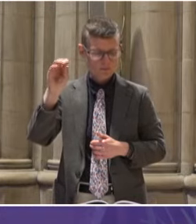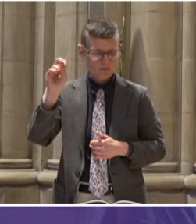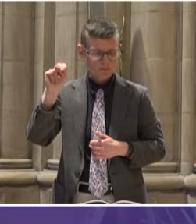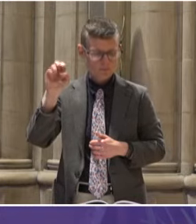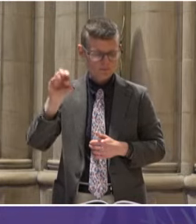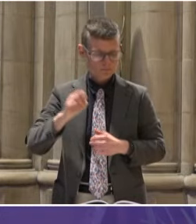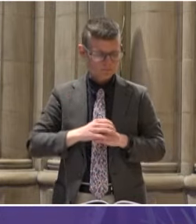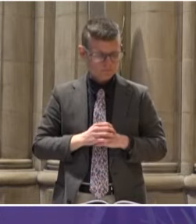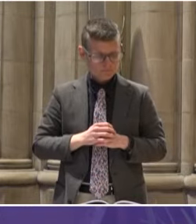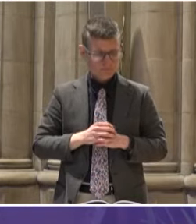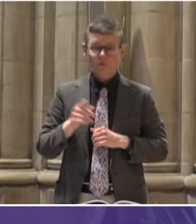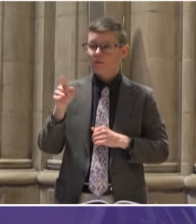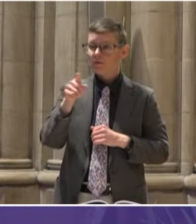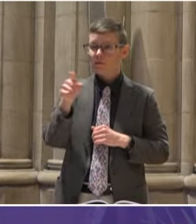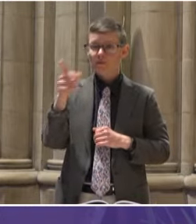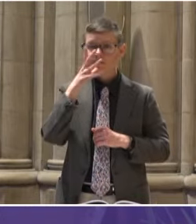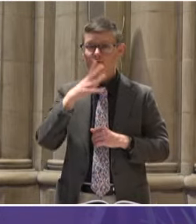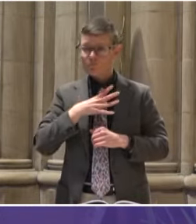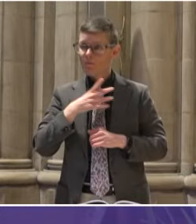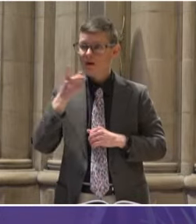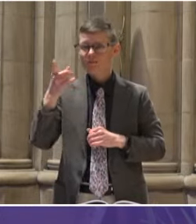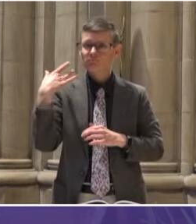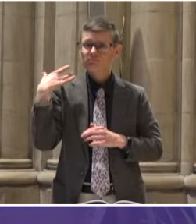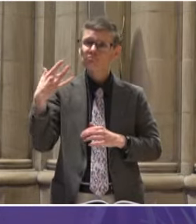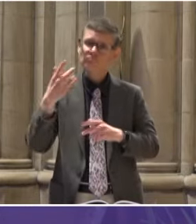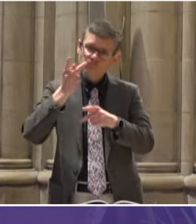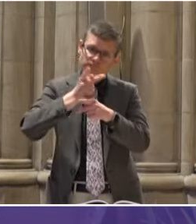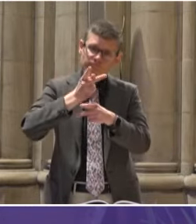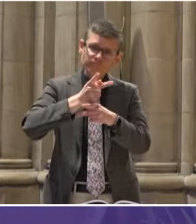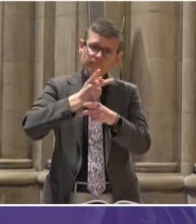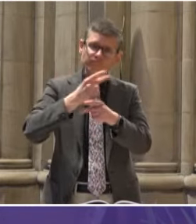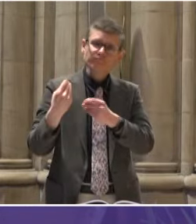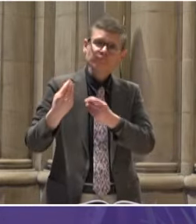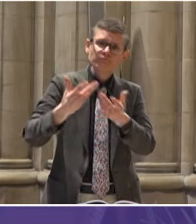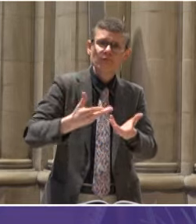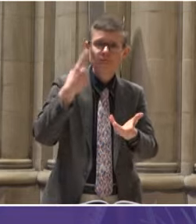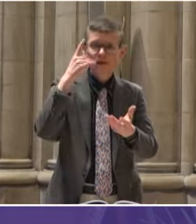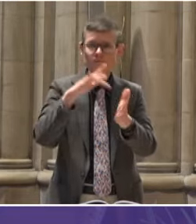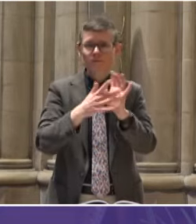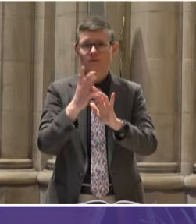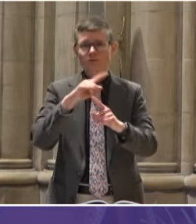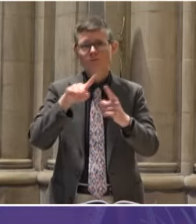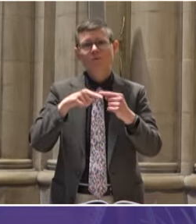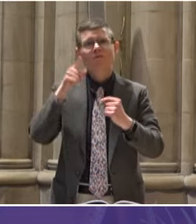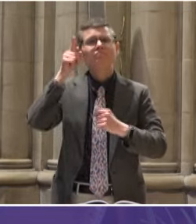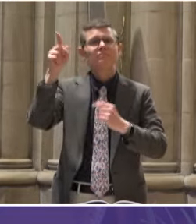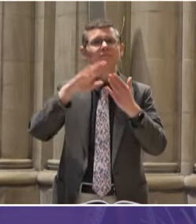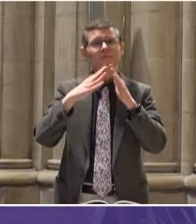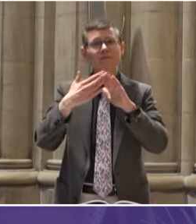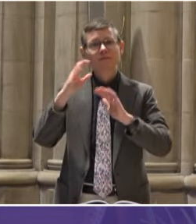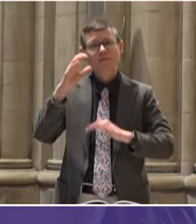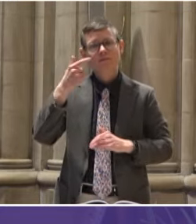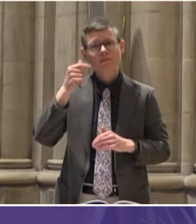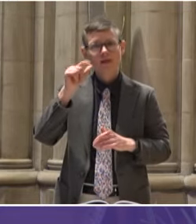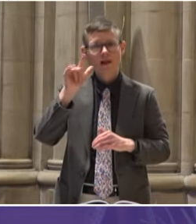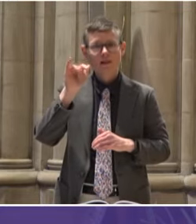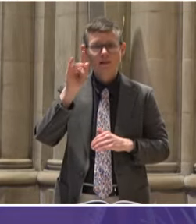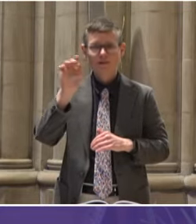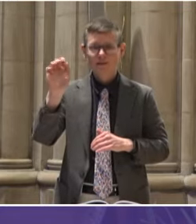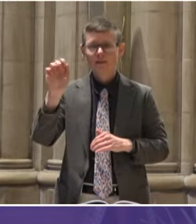These used to follow Jesus and provided for him when he was in Galilee. And there were